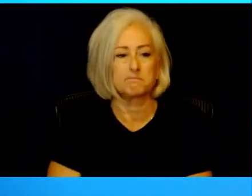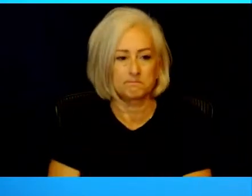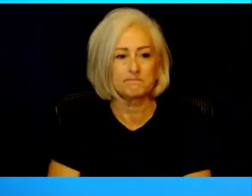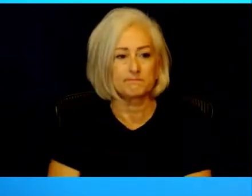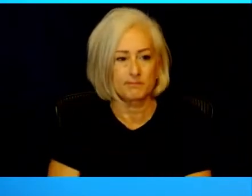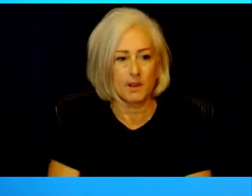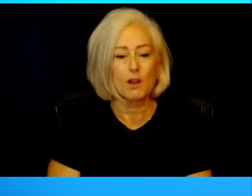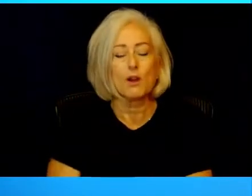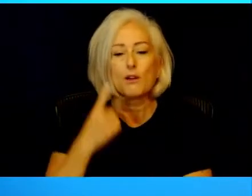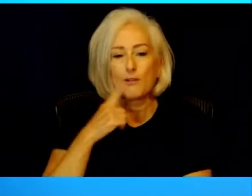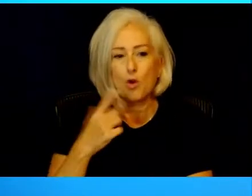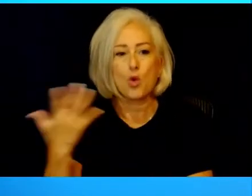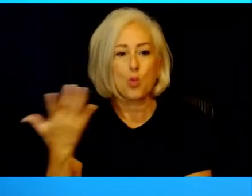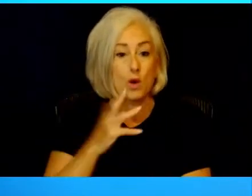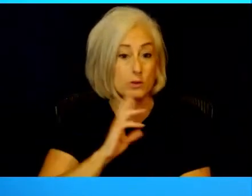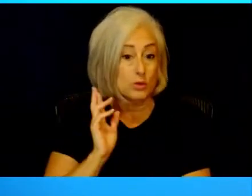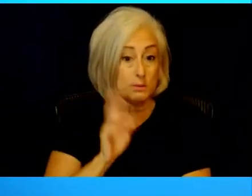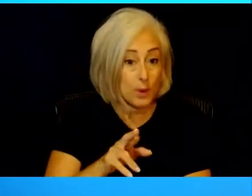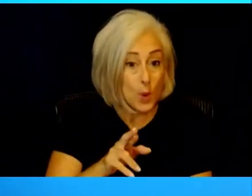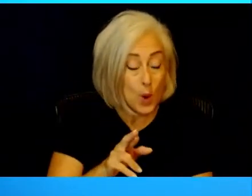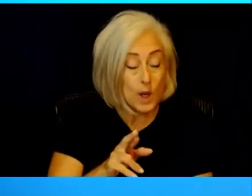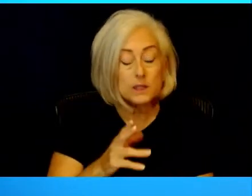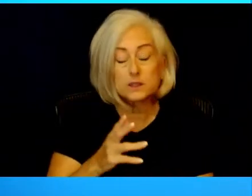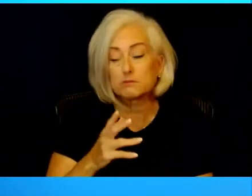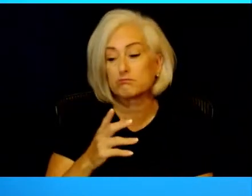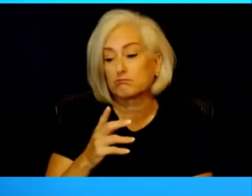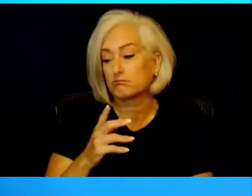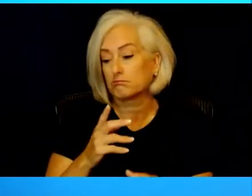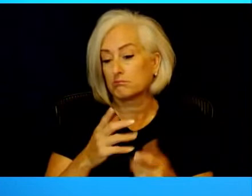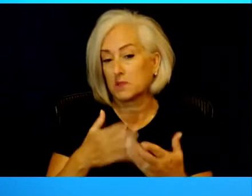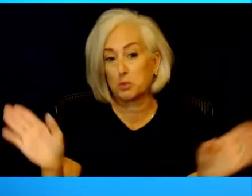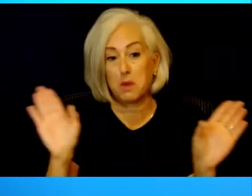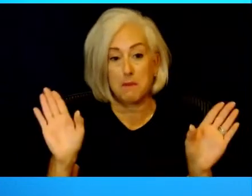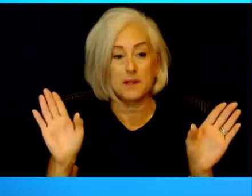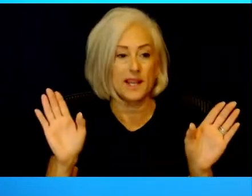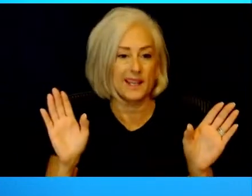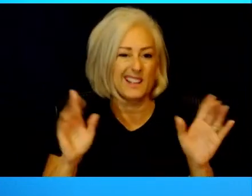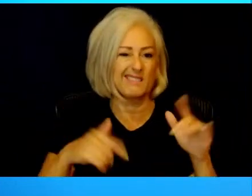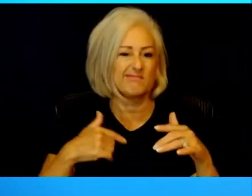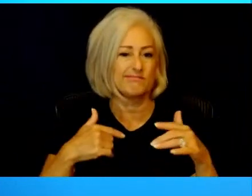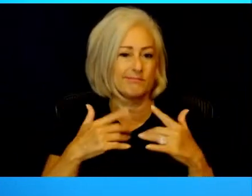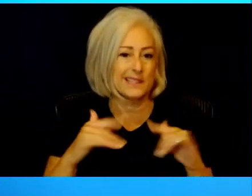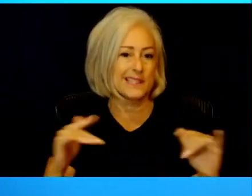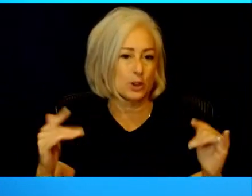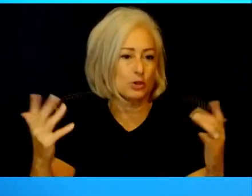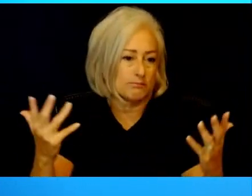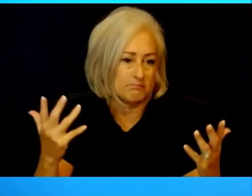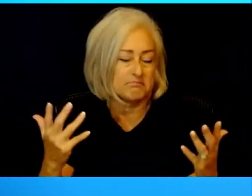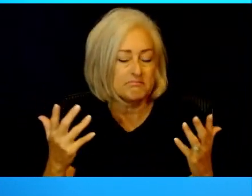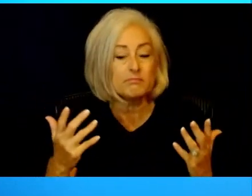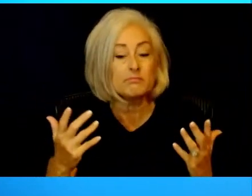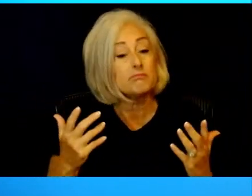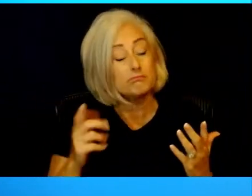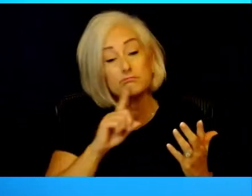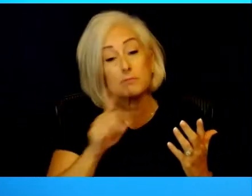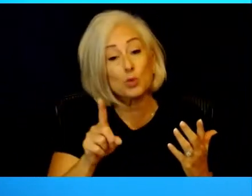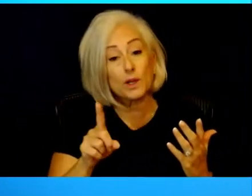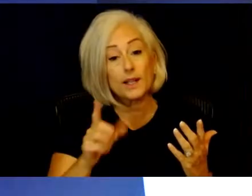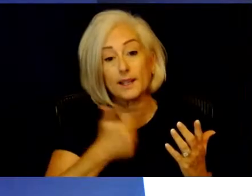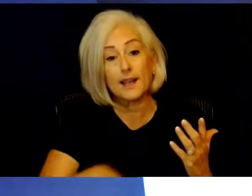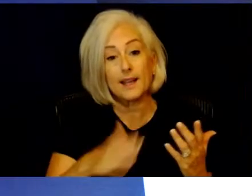what is reported to the public and things that go on, and basically any other sound bites.